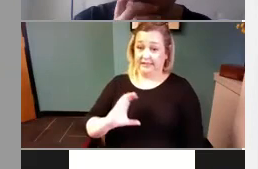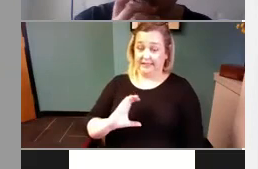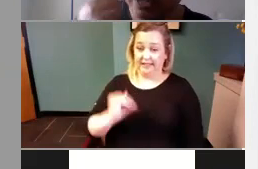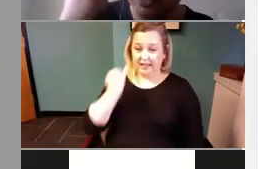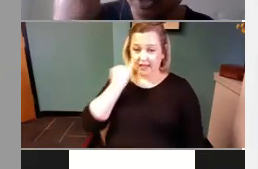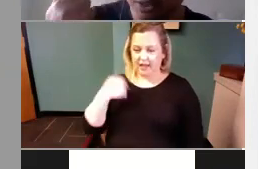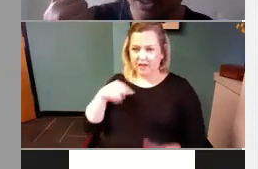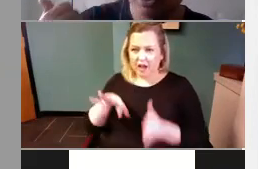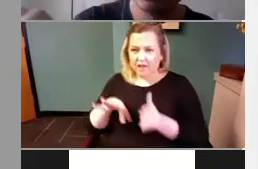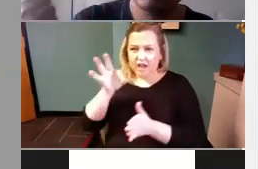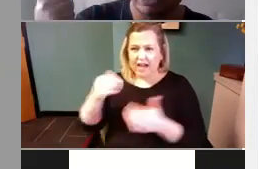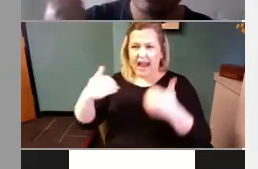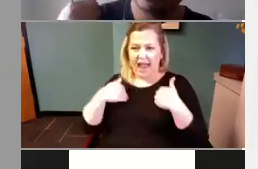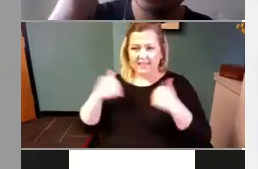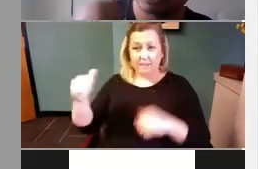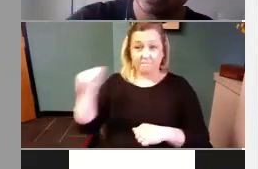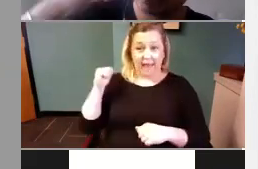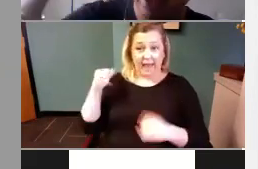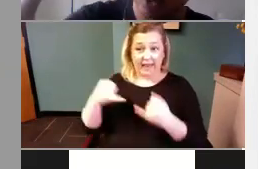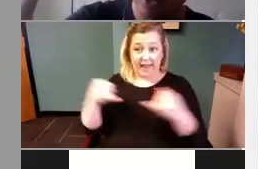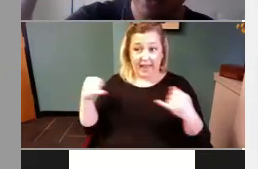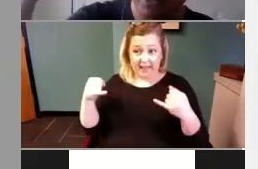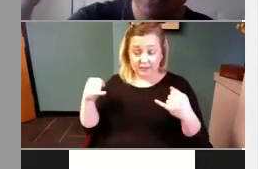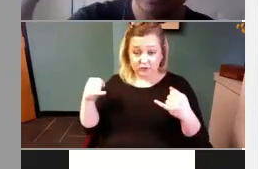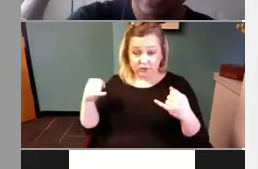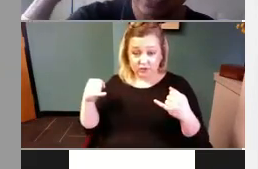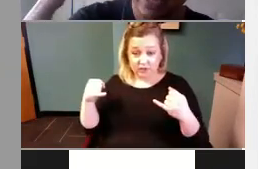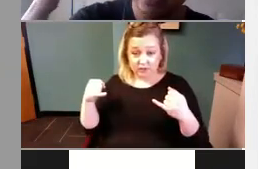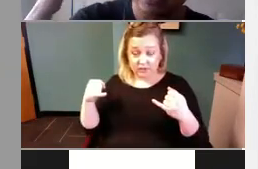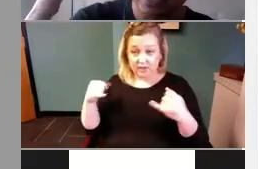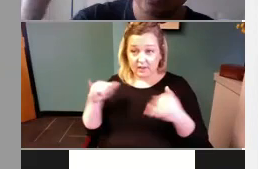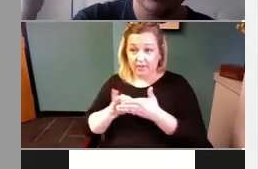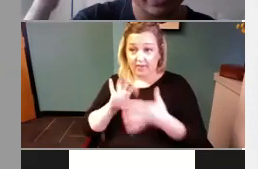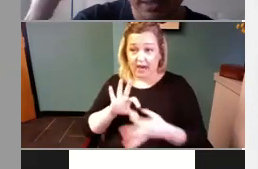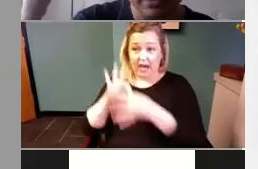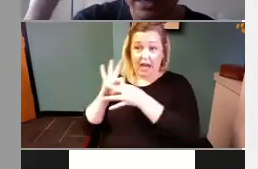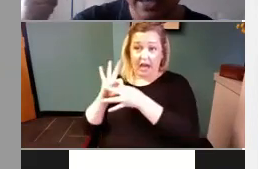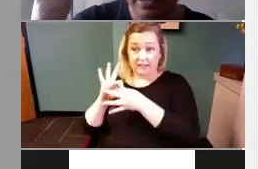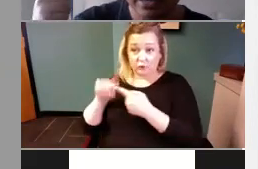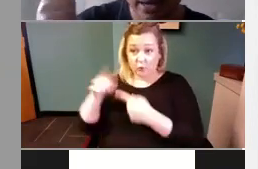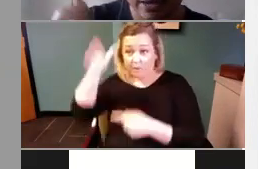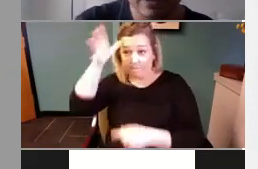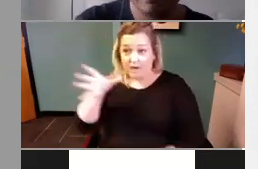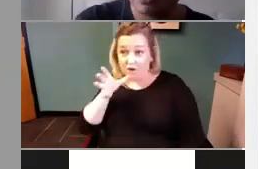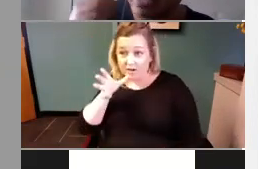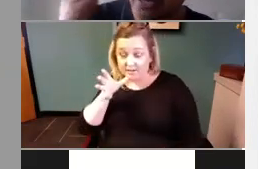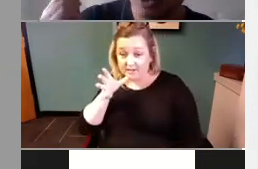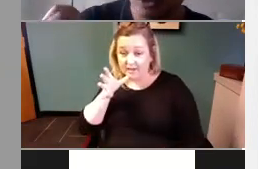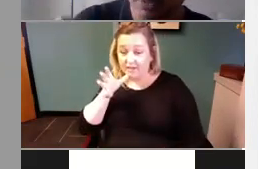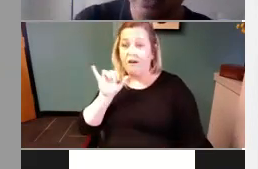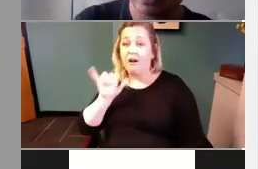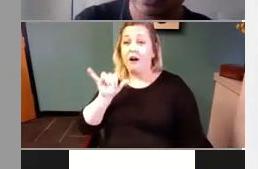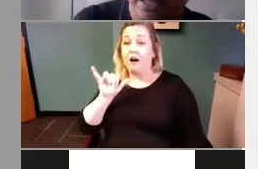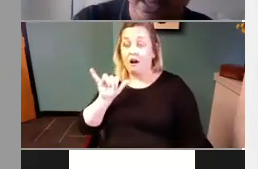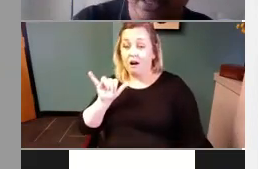a particular DFS tree, which connects back to a parent, at that scenario, it is a cyclic graph, but that